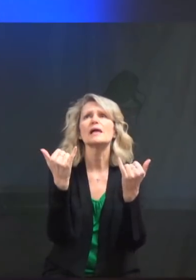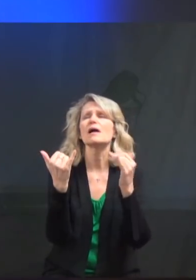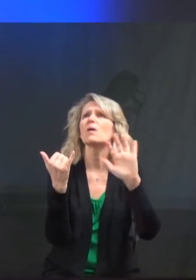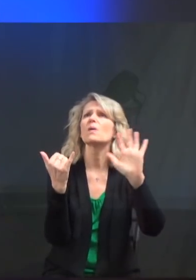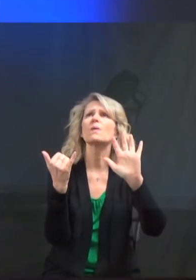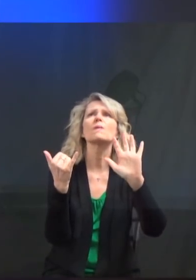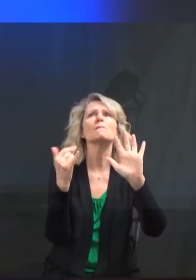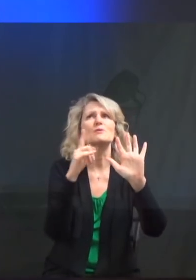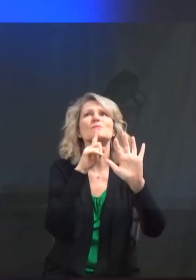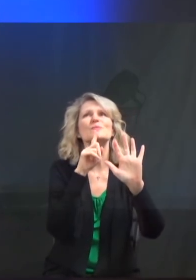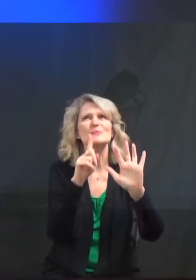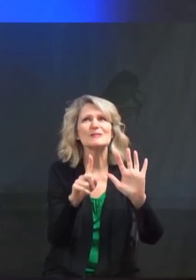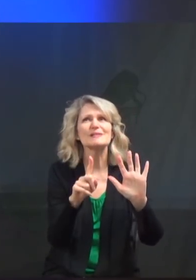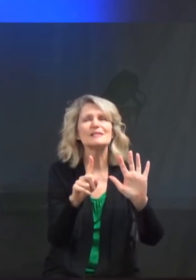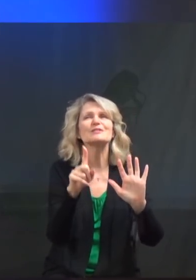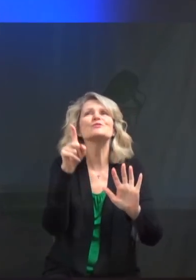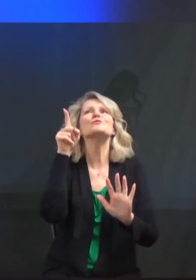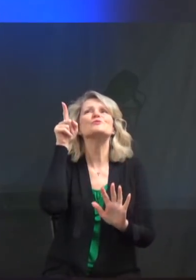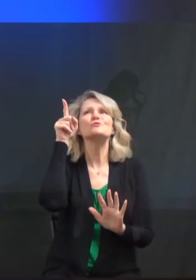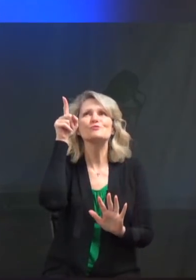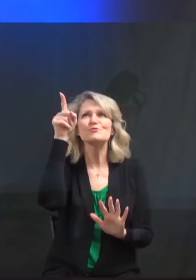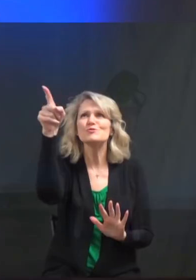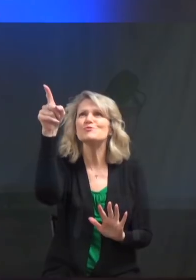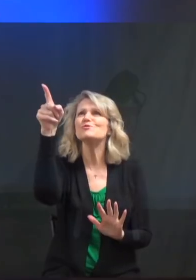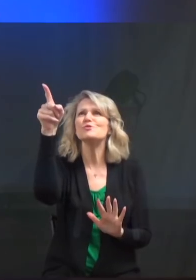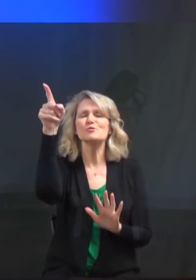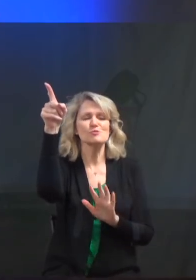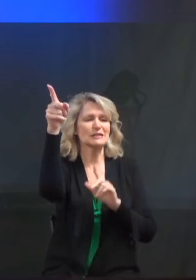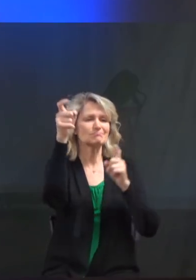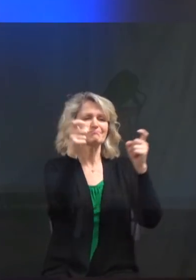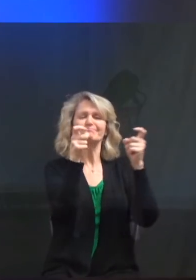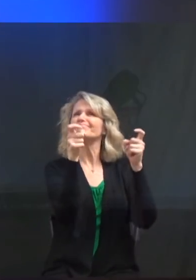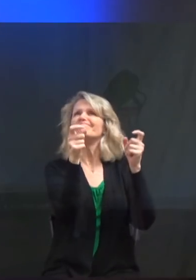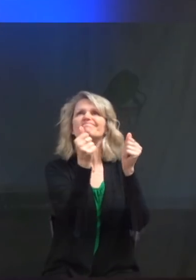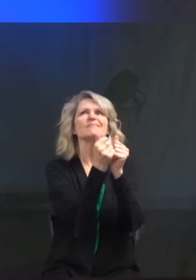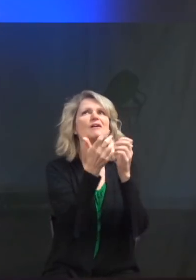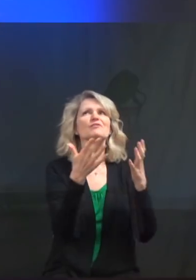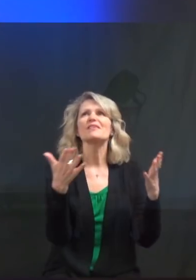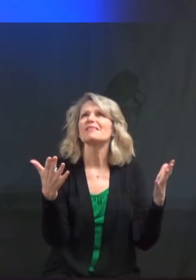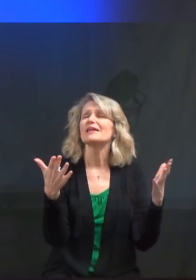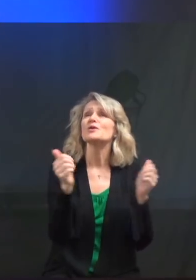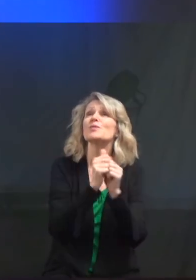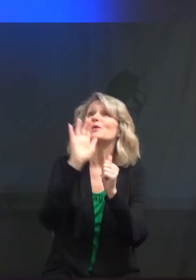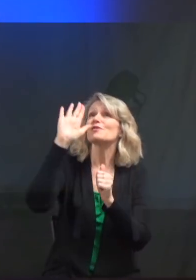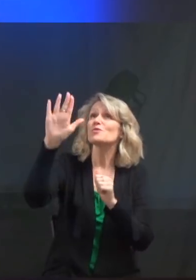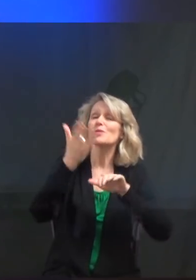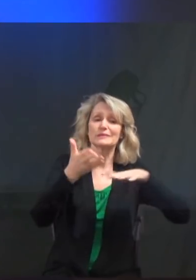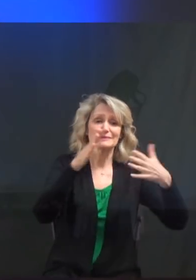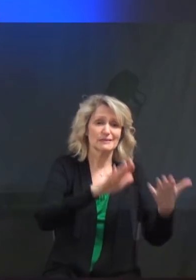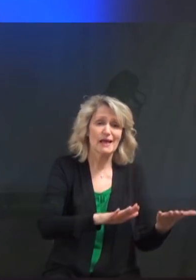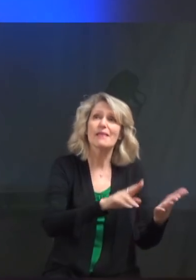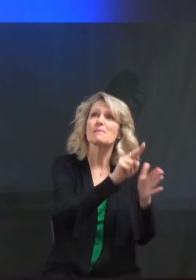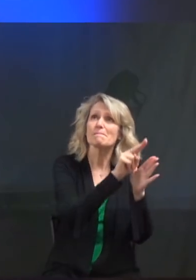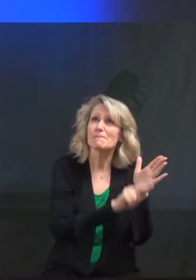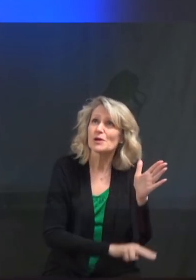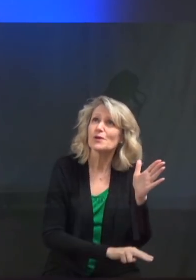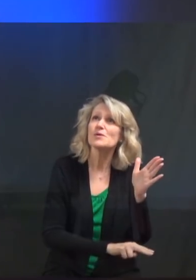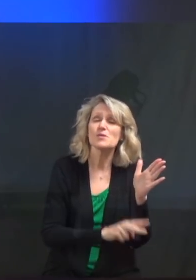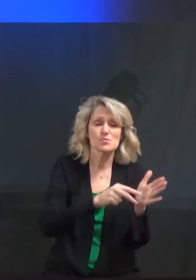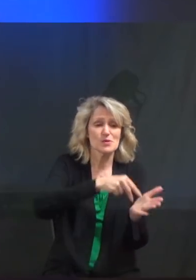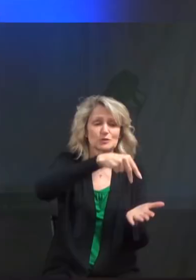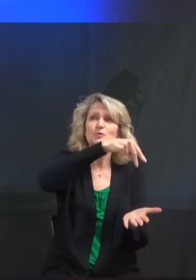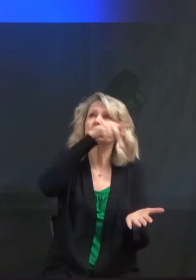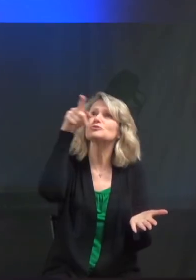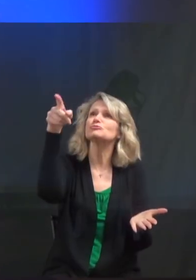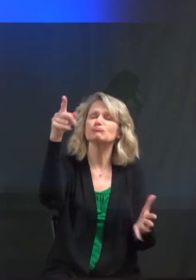is you have covered it all. You have, with your death, burial, and resurrection, you've defeated